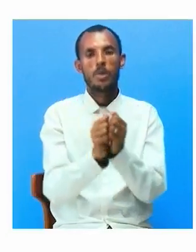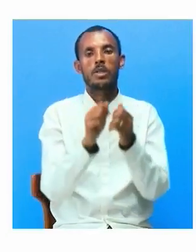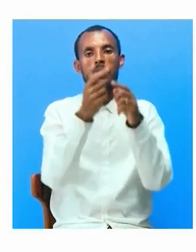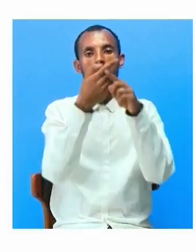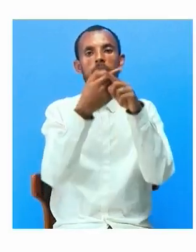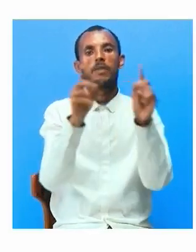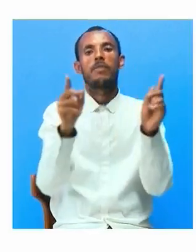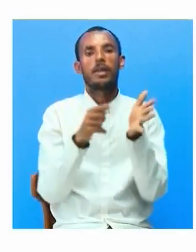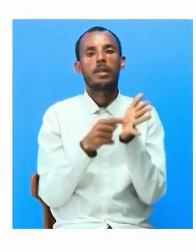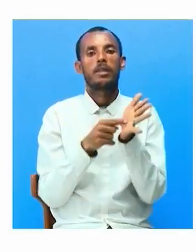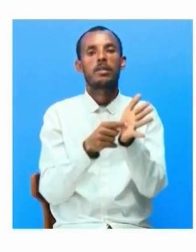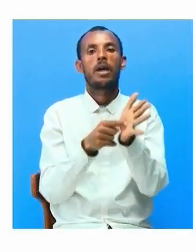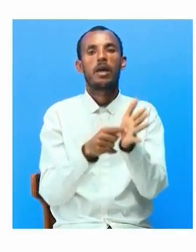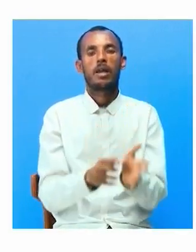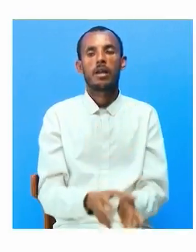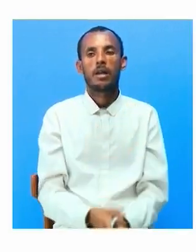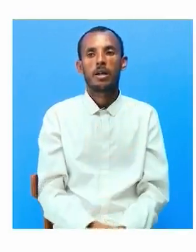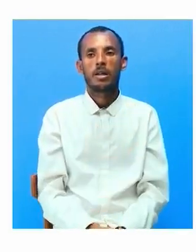quotient